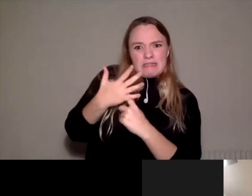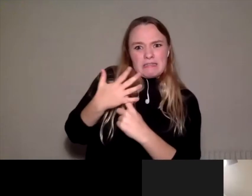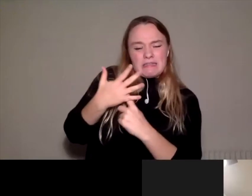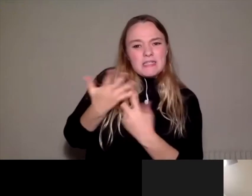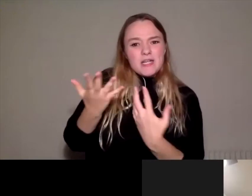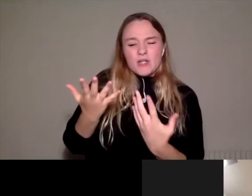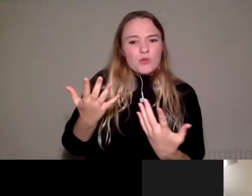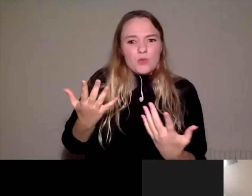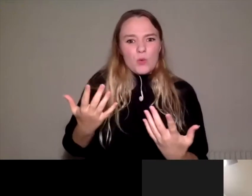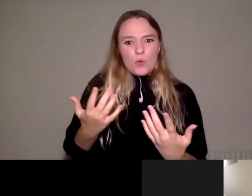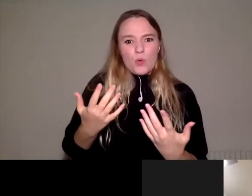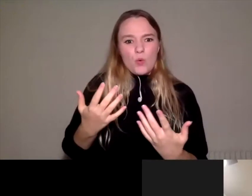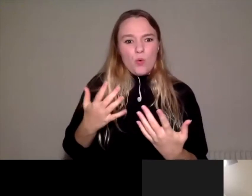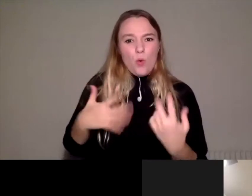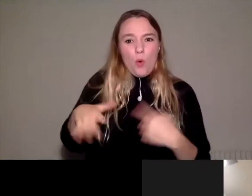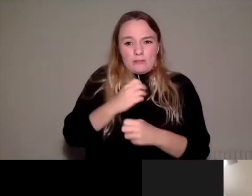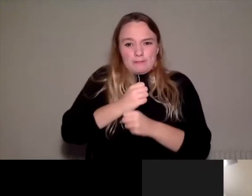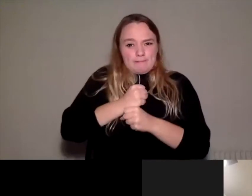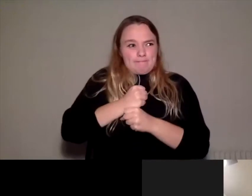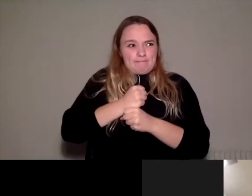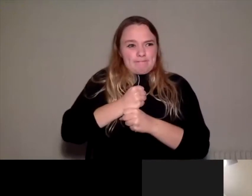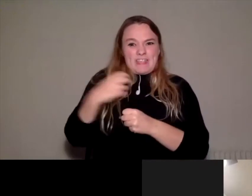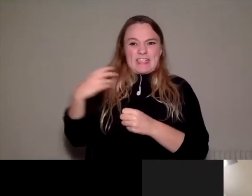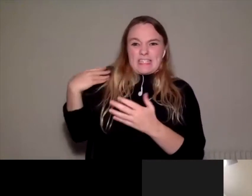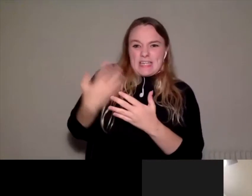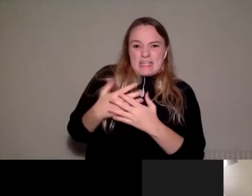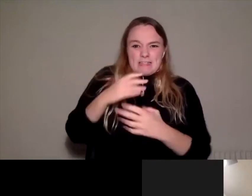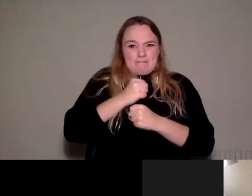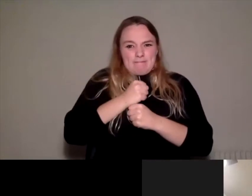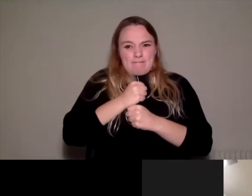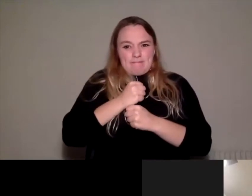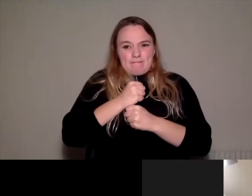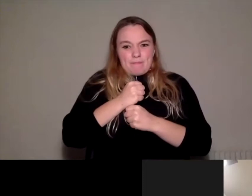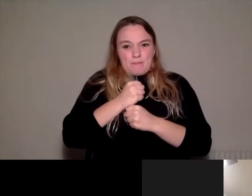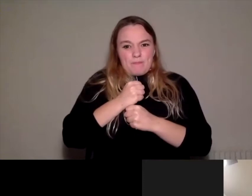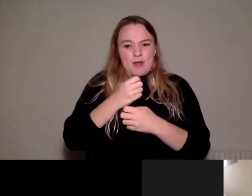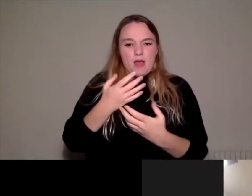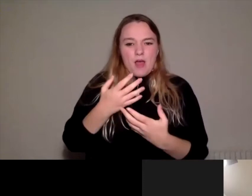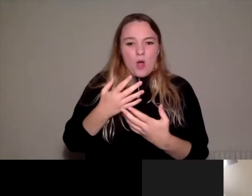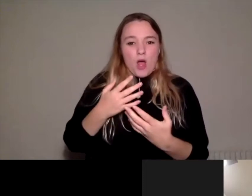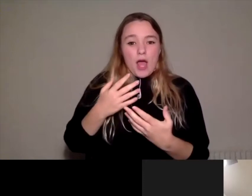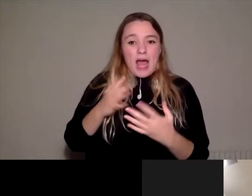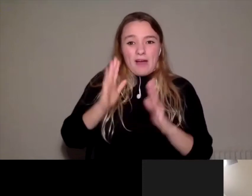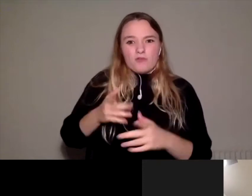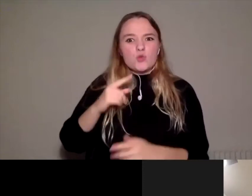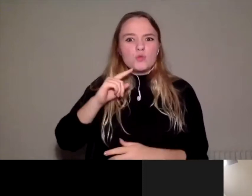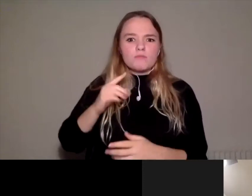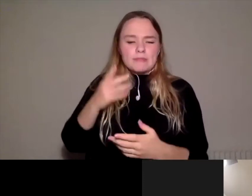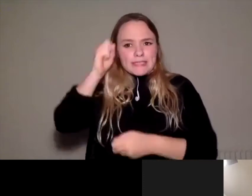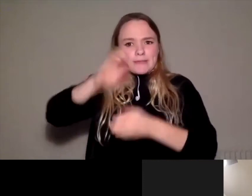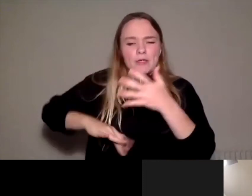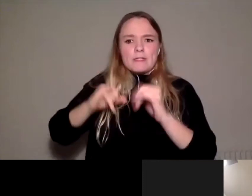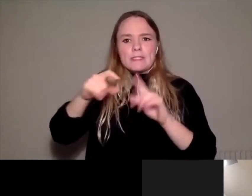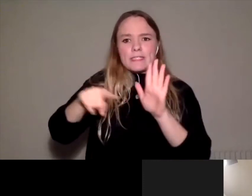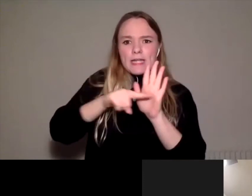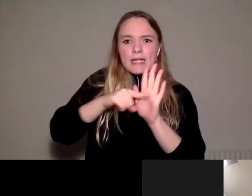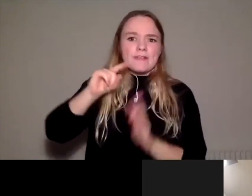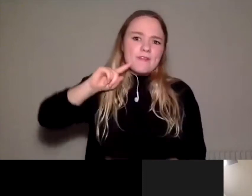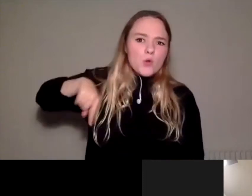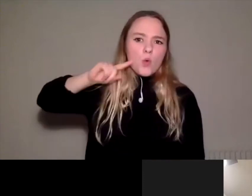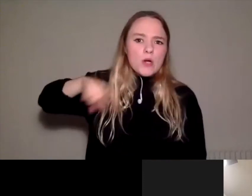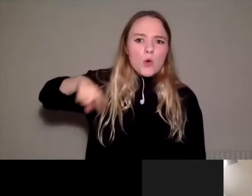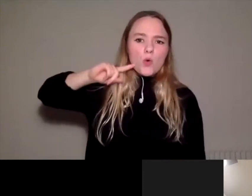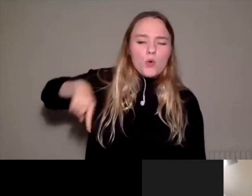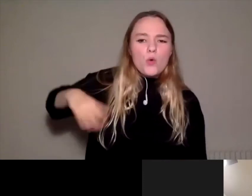these emotions for years. I've had to ignore all these experiences and put them to the back of my